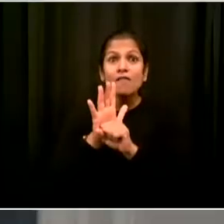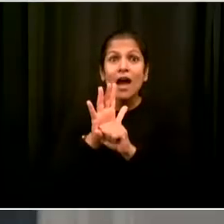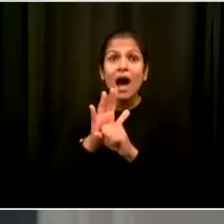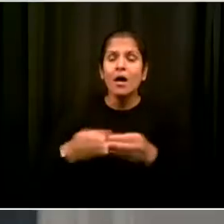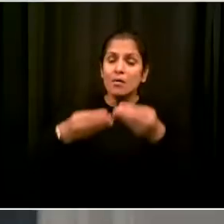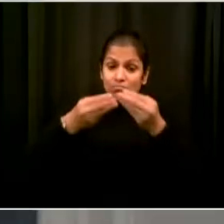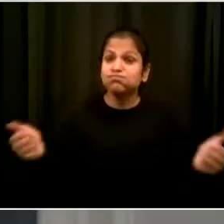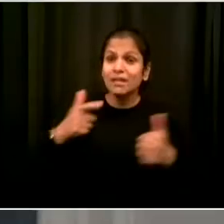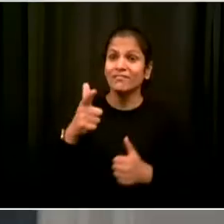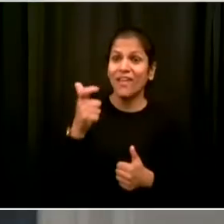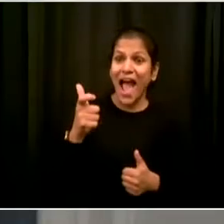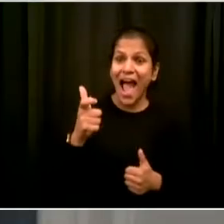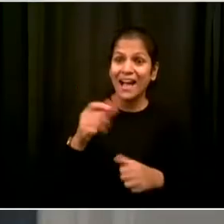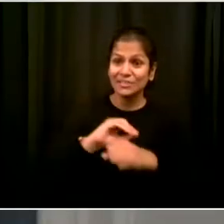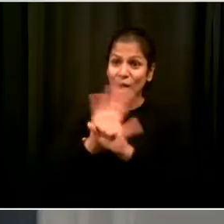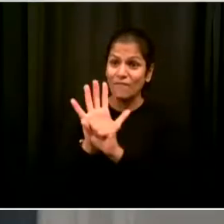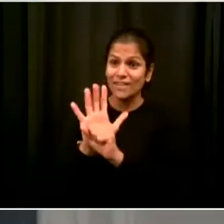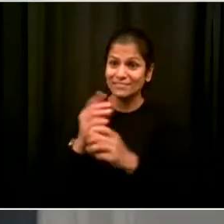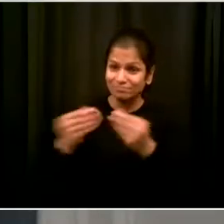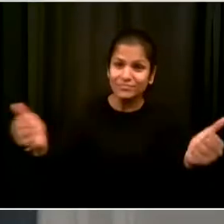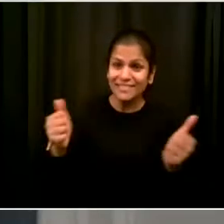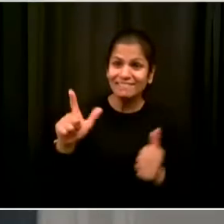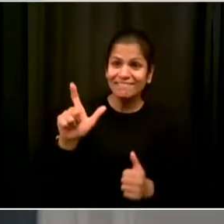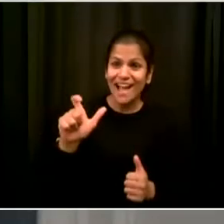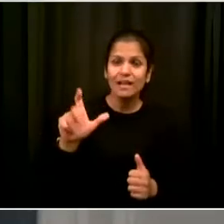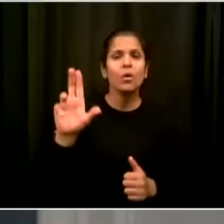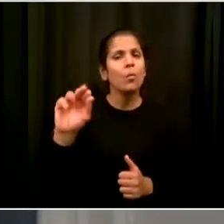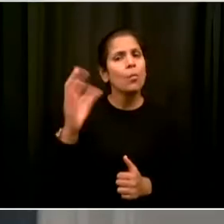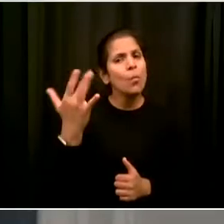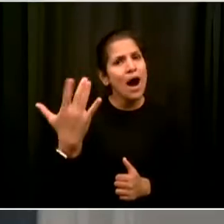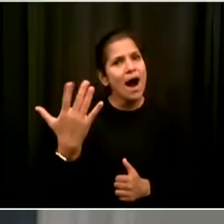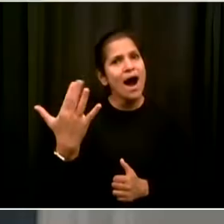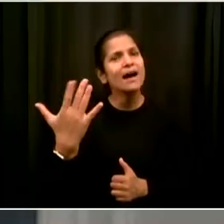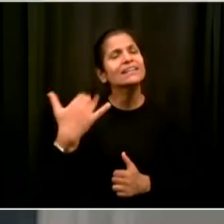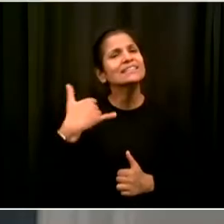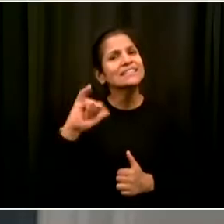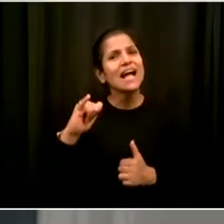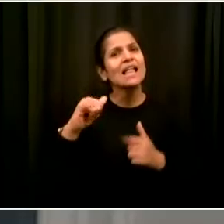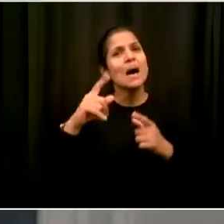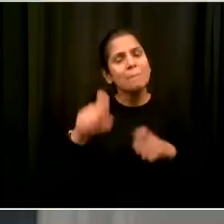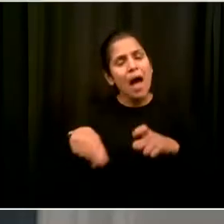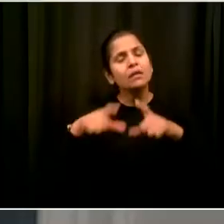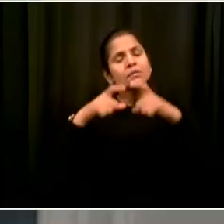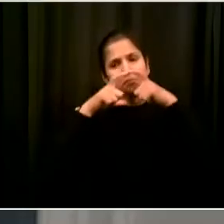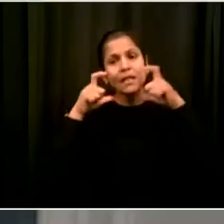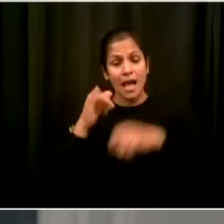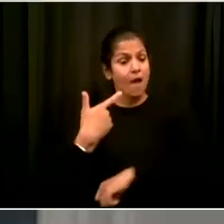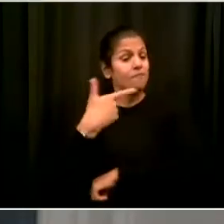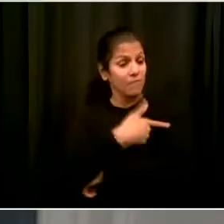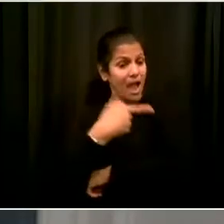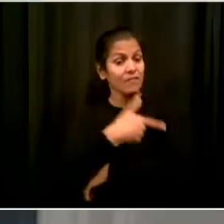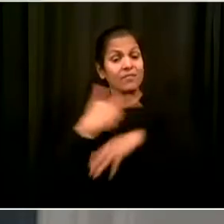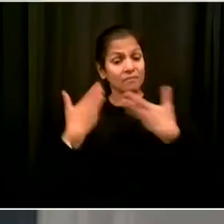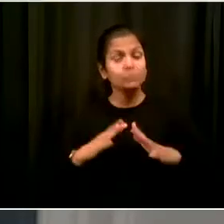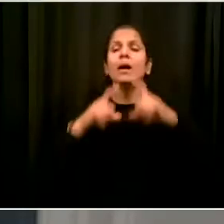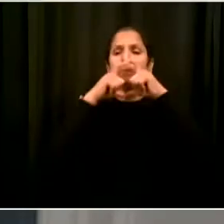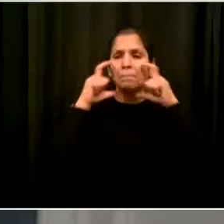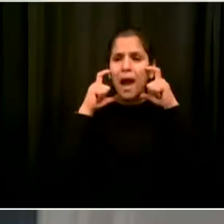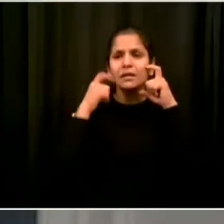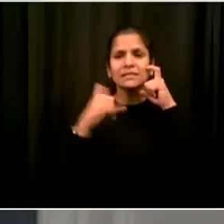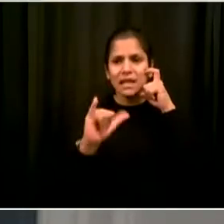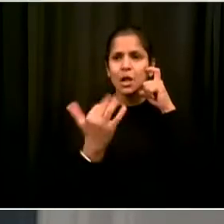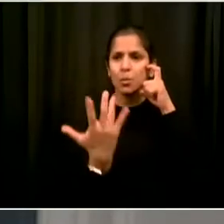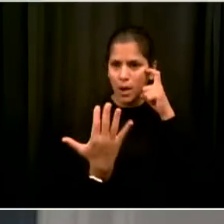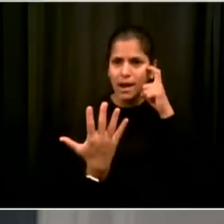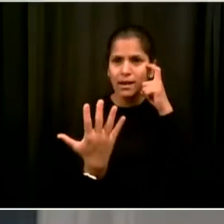sure that we are monitoring our own health. Because we know that the vaccine is going to protect individuals, but we just